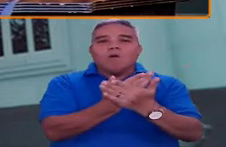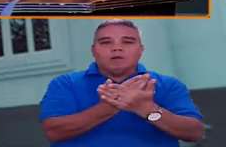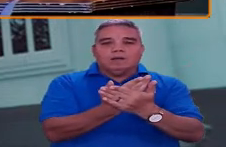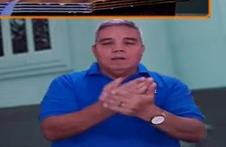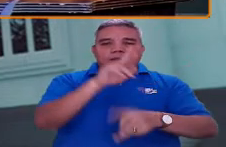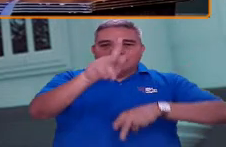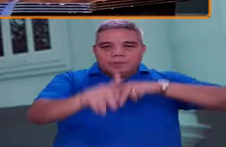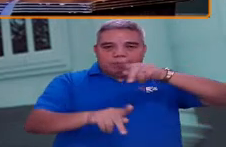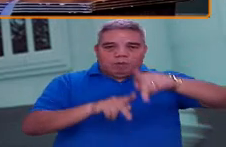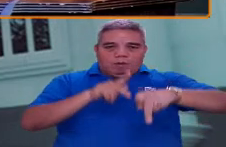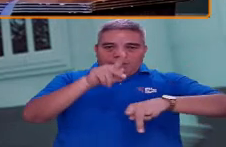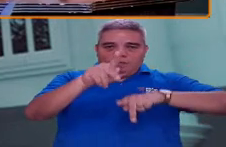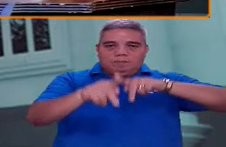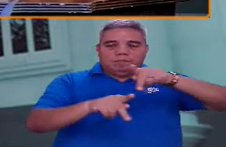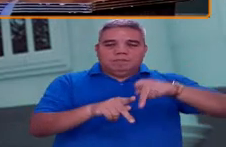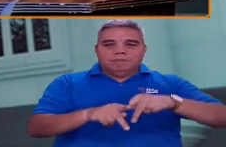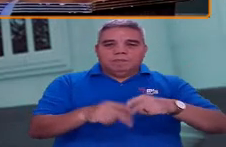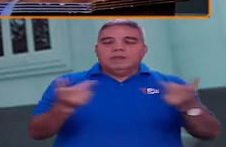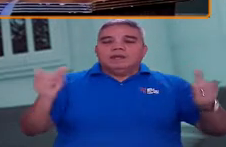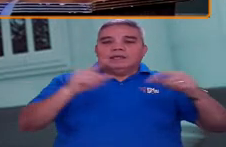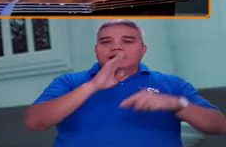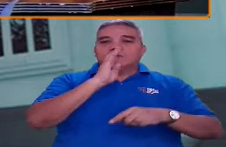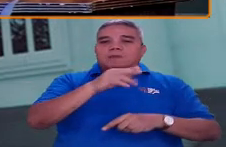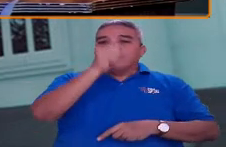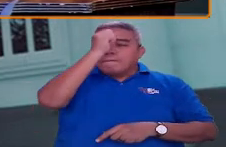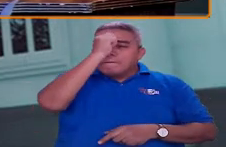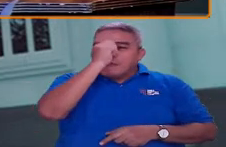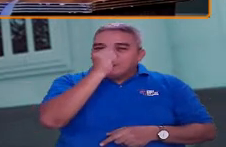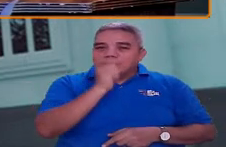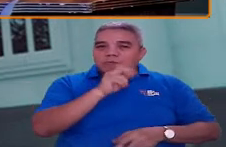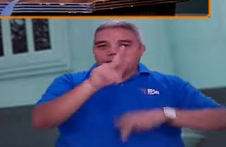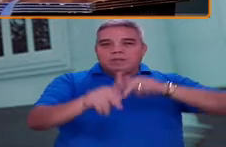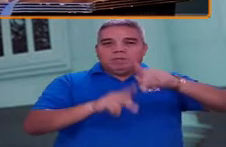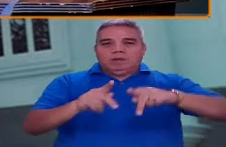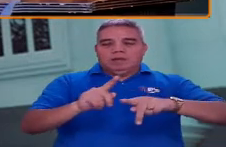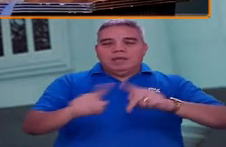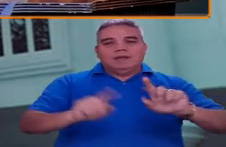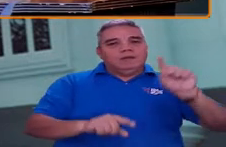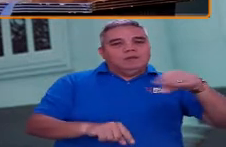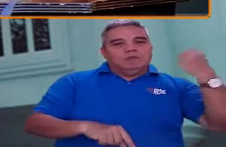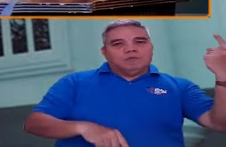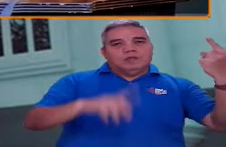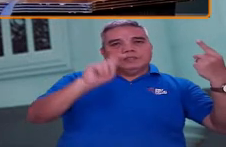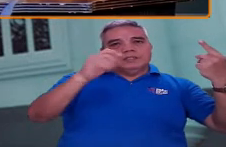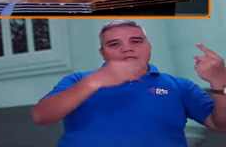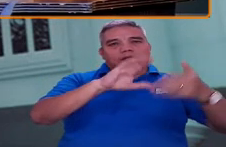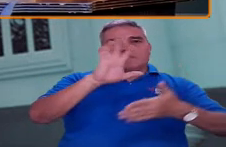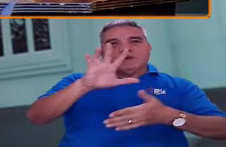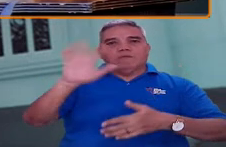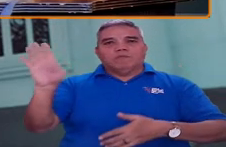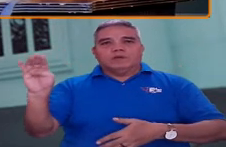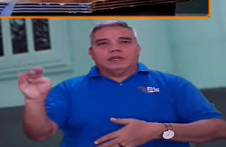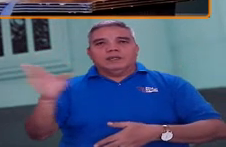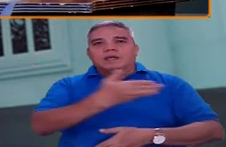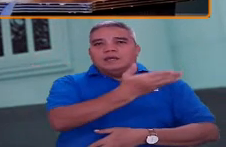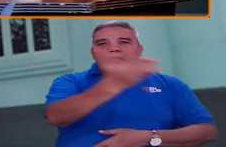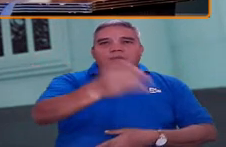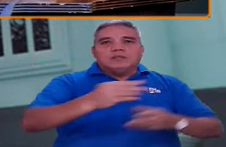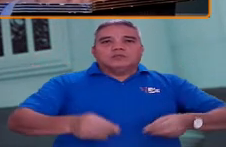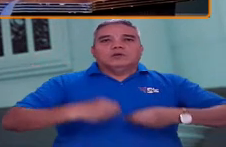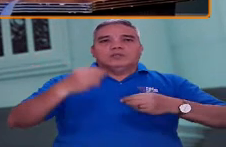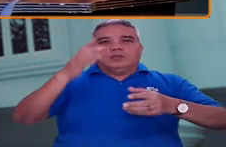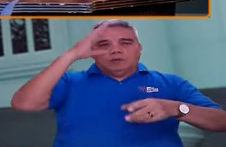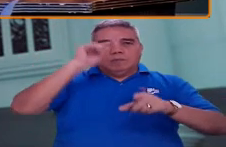people. And let us also be patient toward people. In 1 Thessalonians 5:14, now we exhort you,